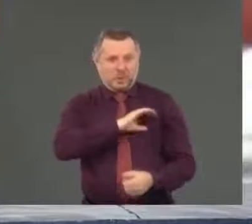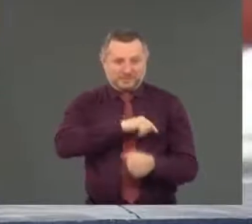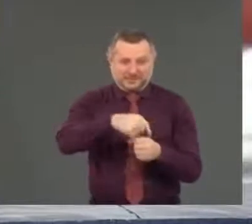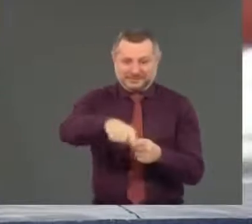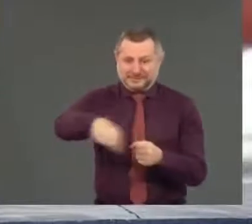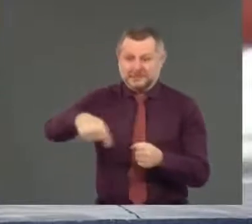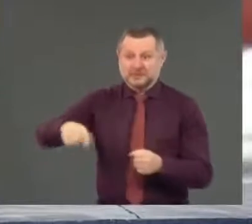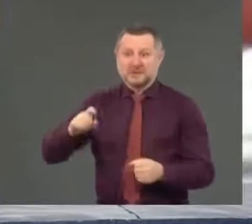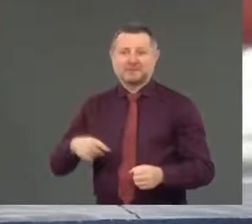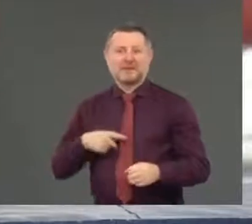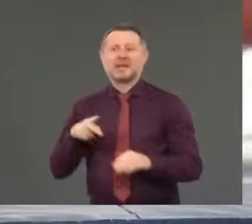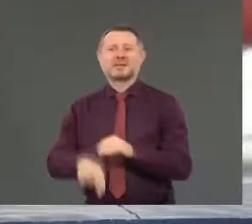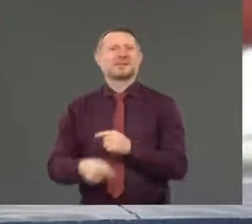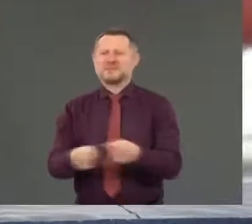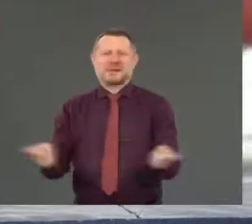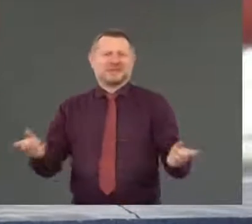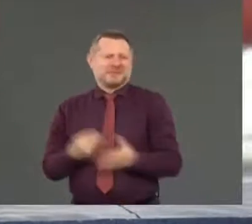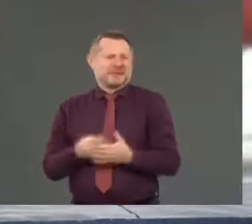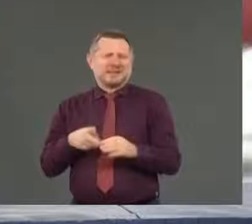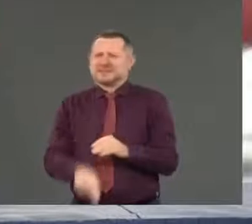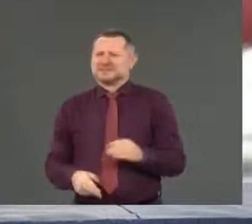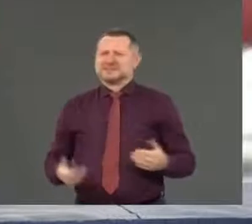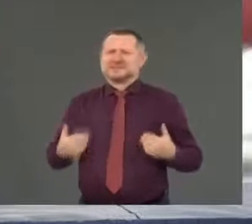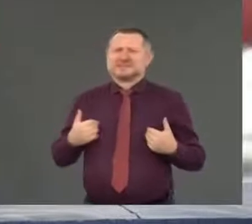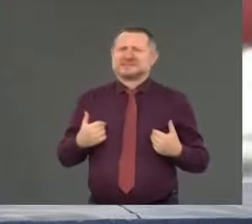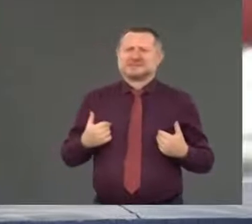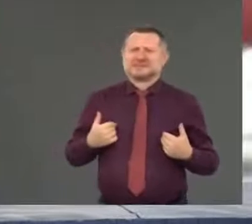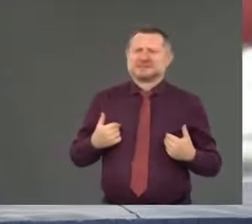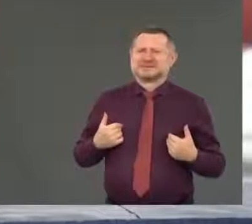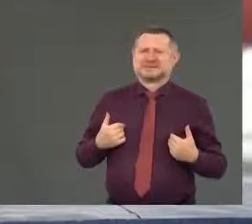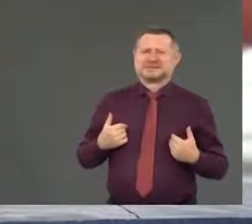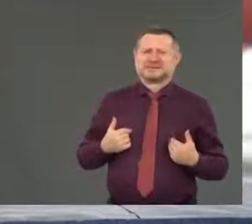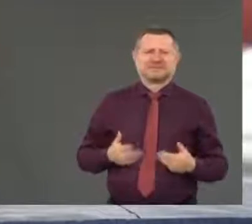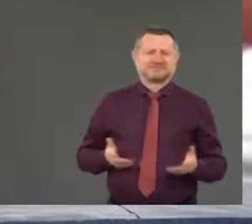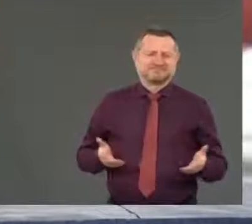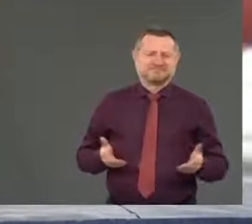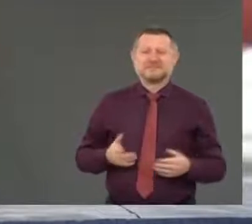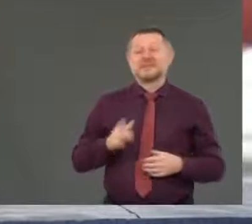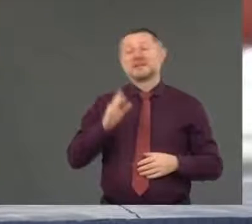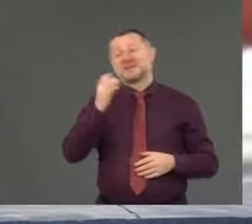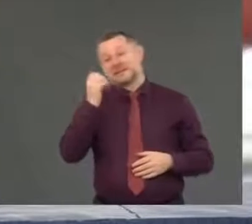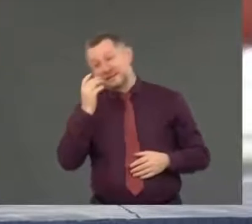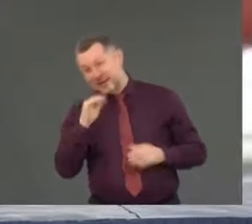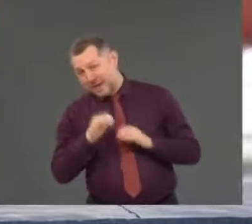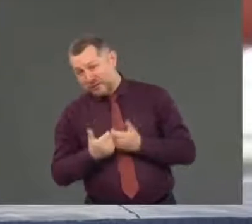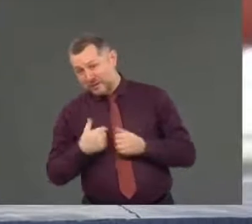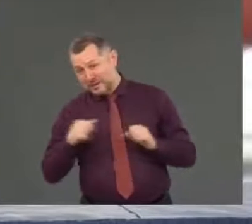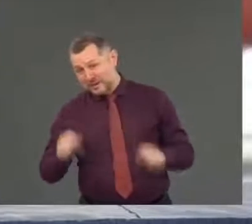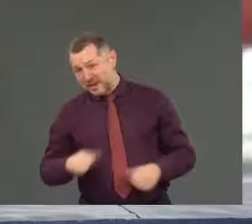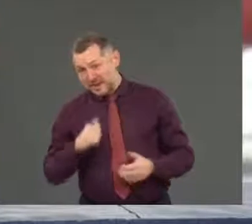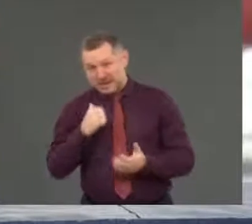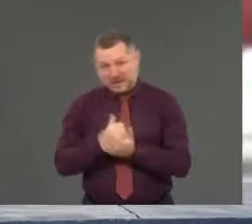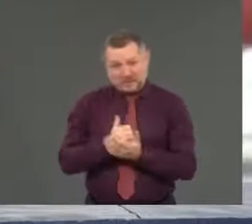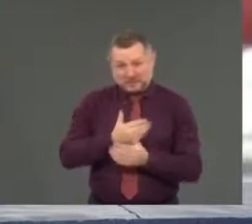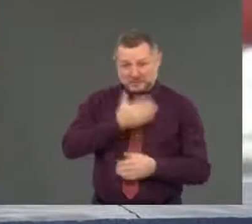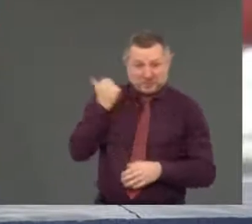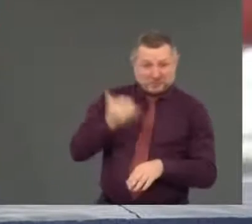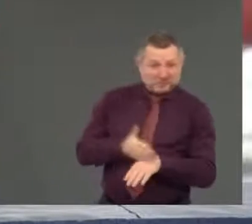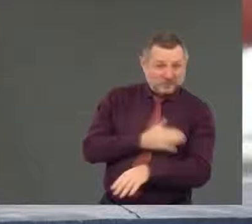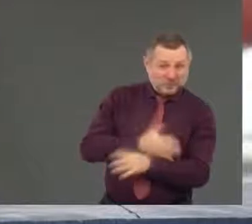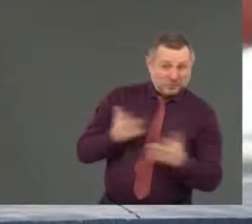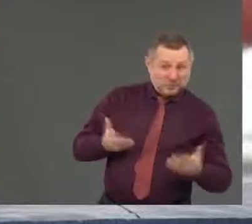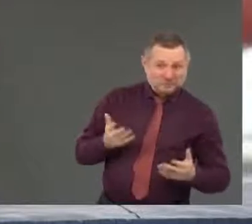who should be cut. And again, the only wiggle room is maybe we get federal